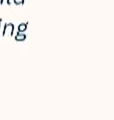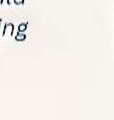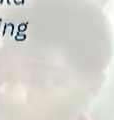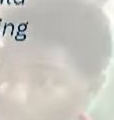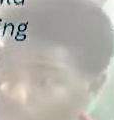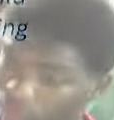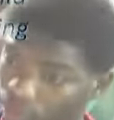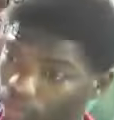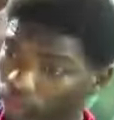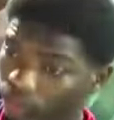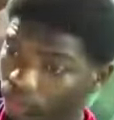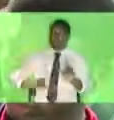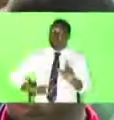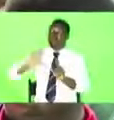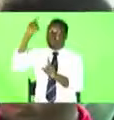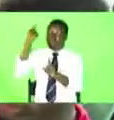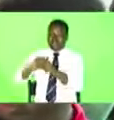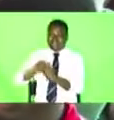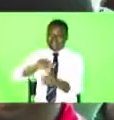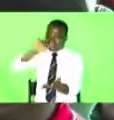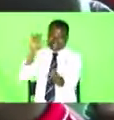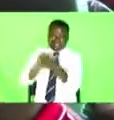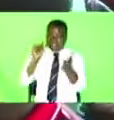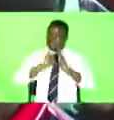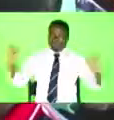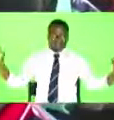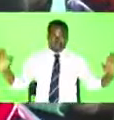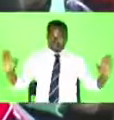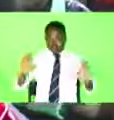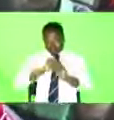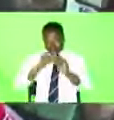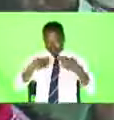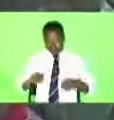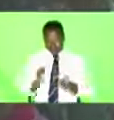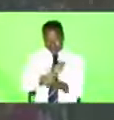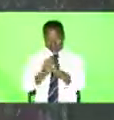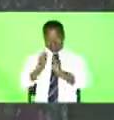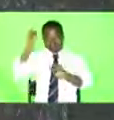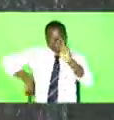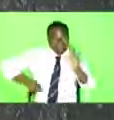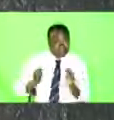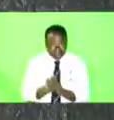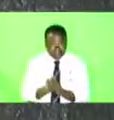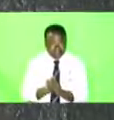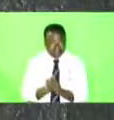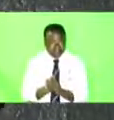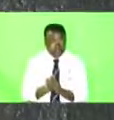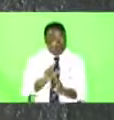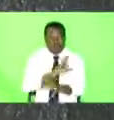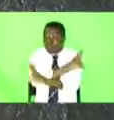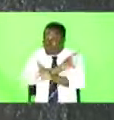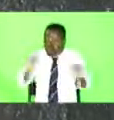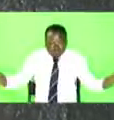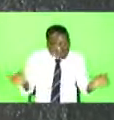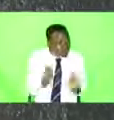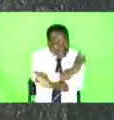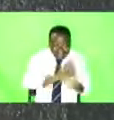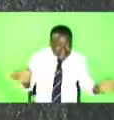settled. It is settled. No one should change it. No additives.